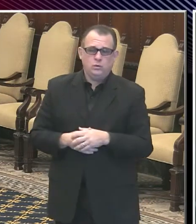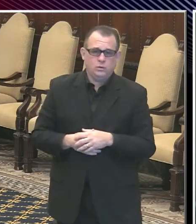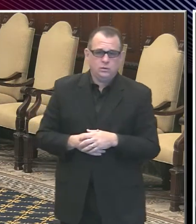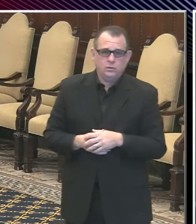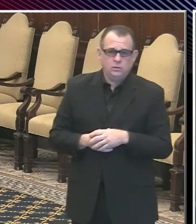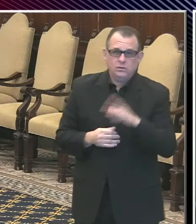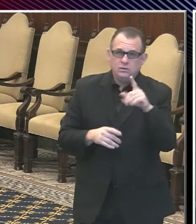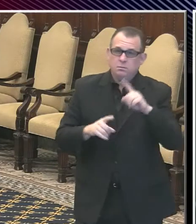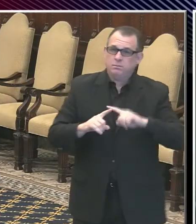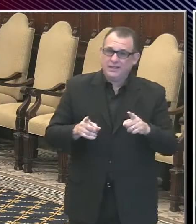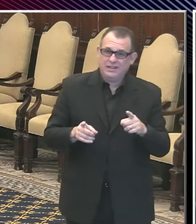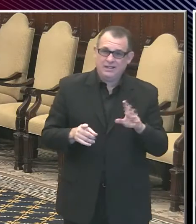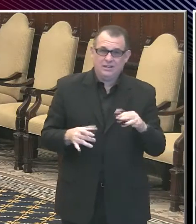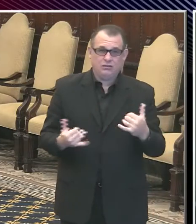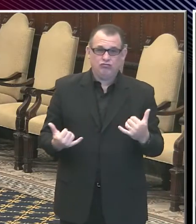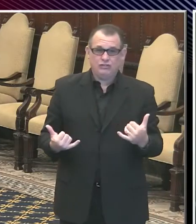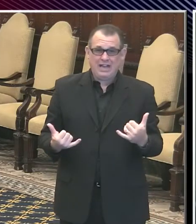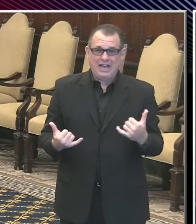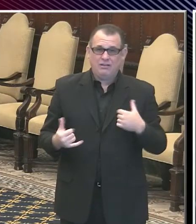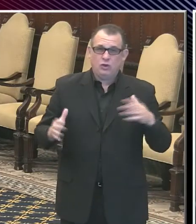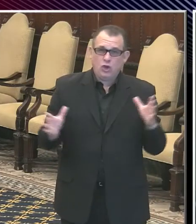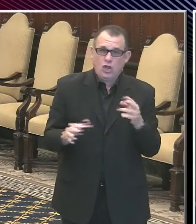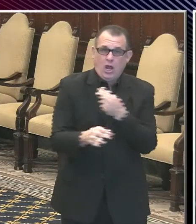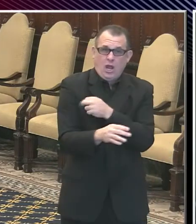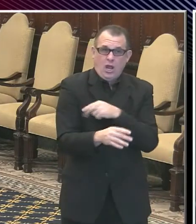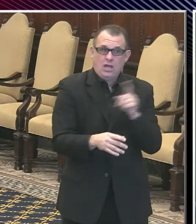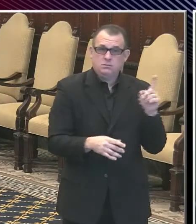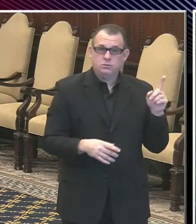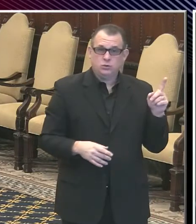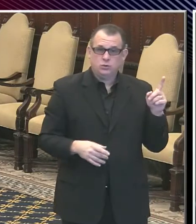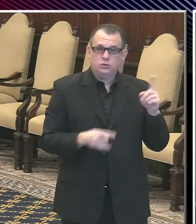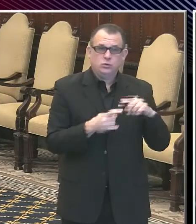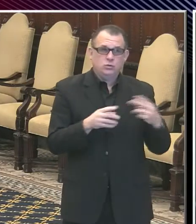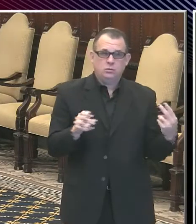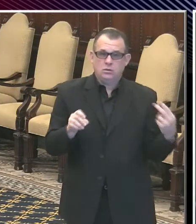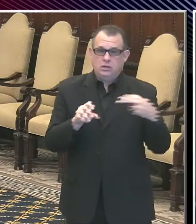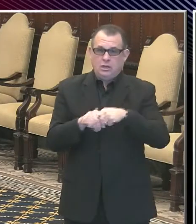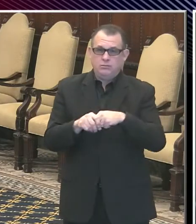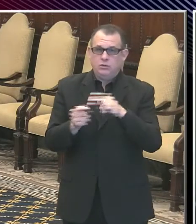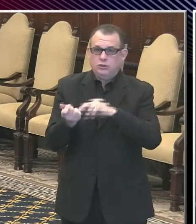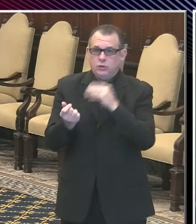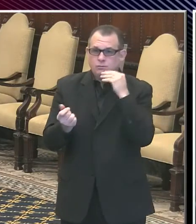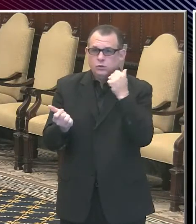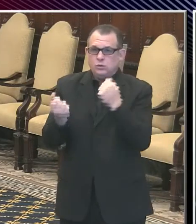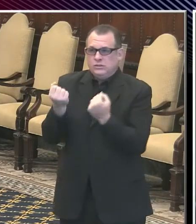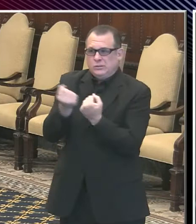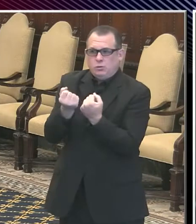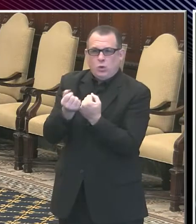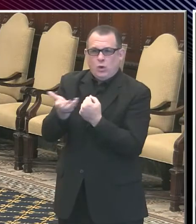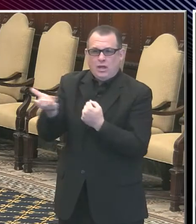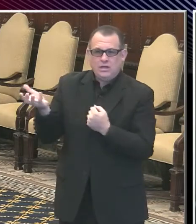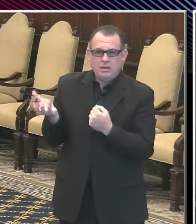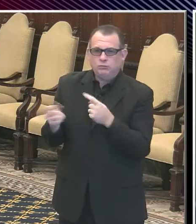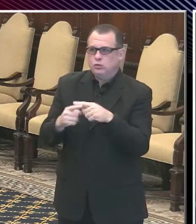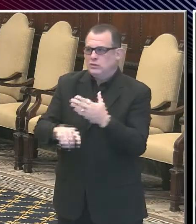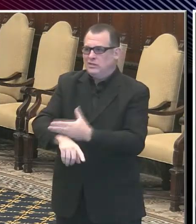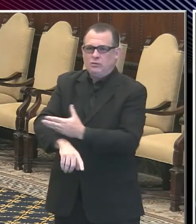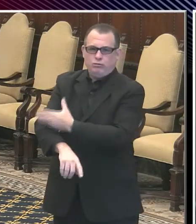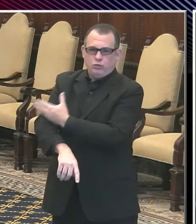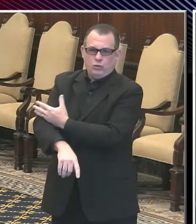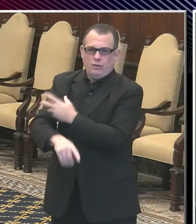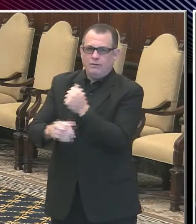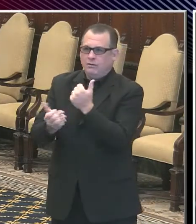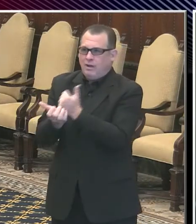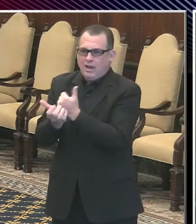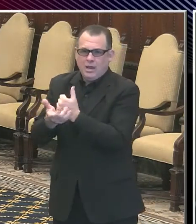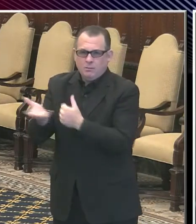looking at, right now we're encouraging hospitals to step in and work with nursing homes in a supportive way. And there may be some role to make that, formalize that,